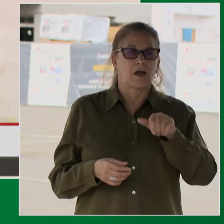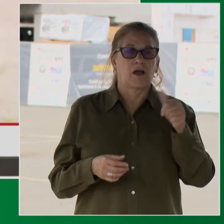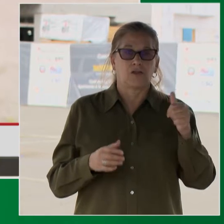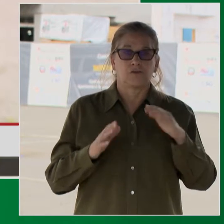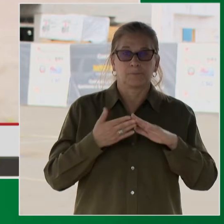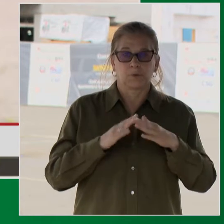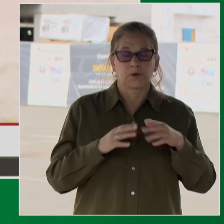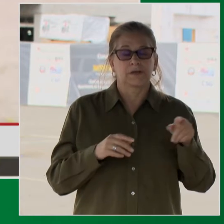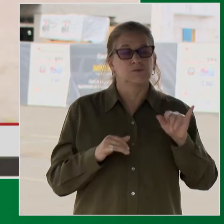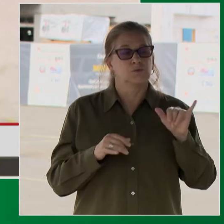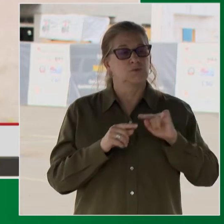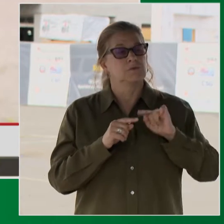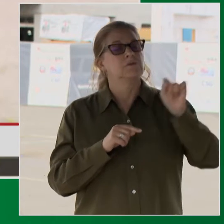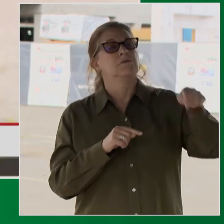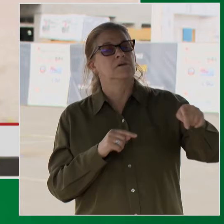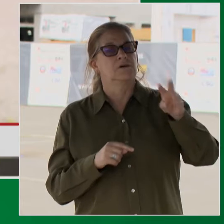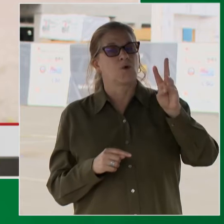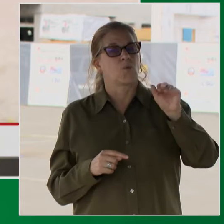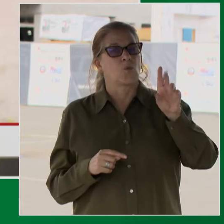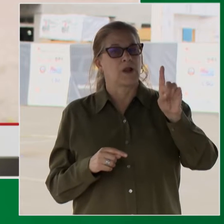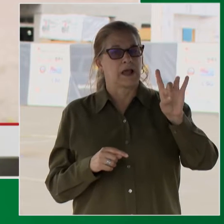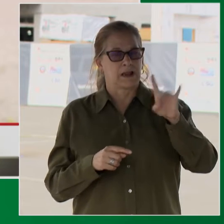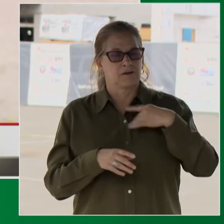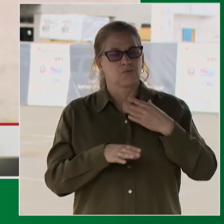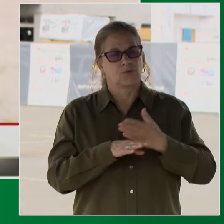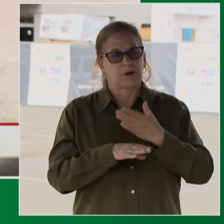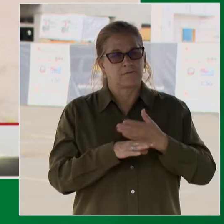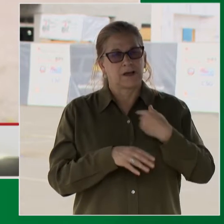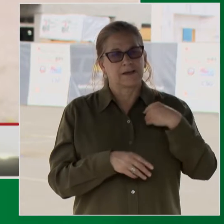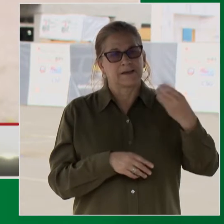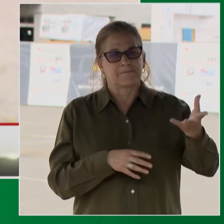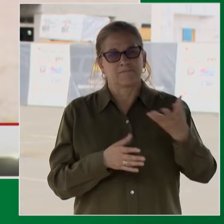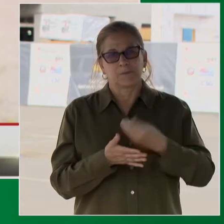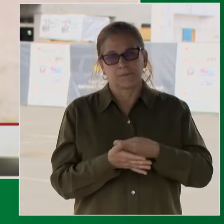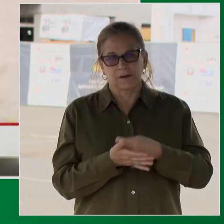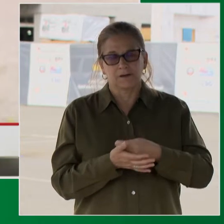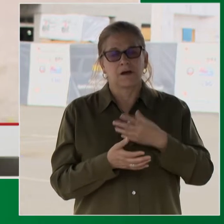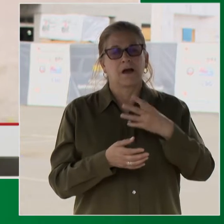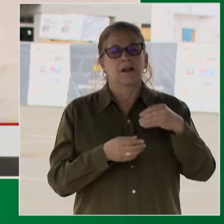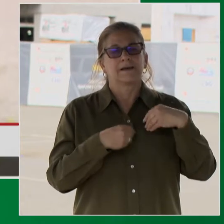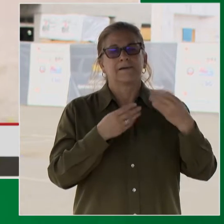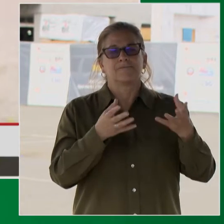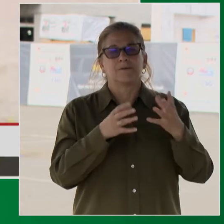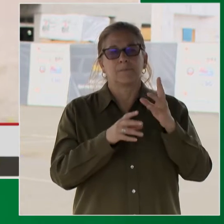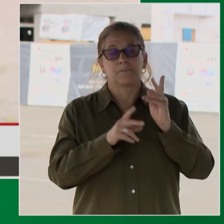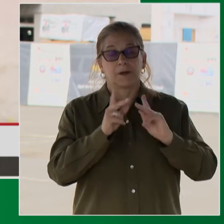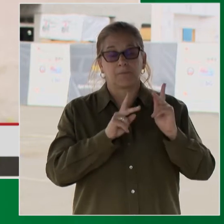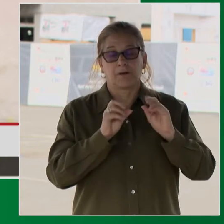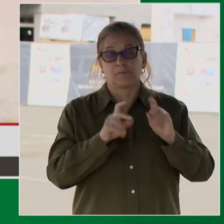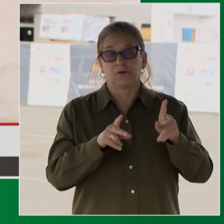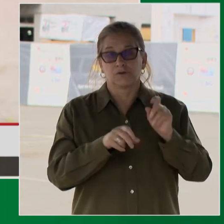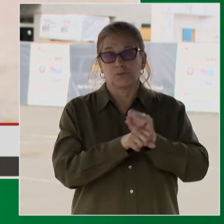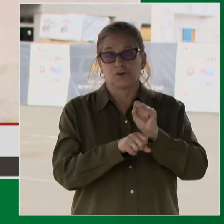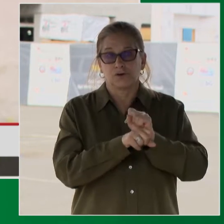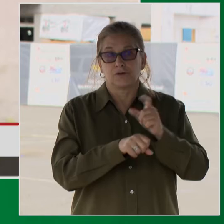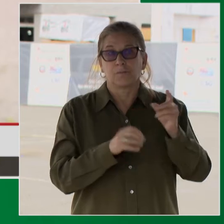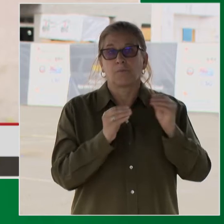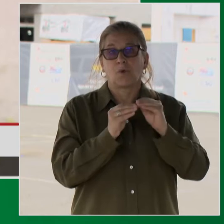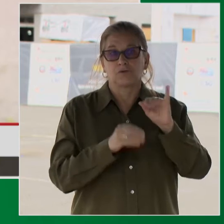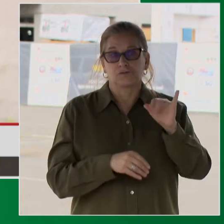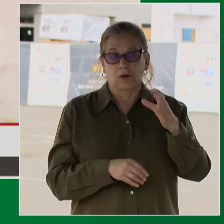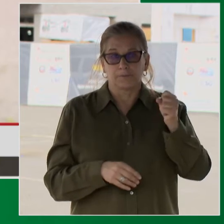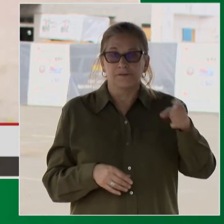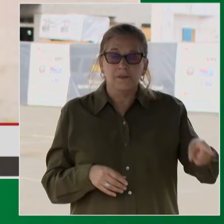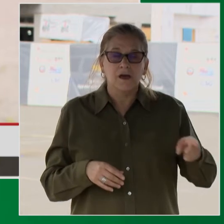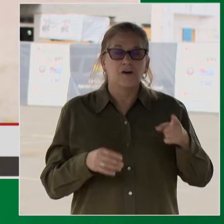jobs, offer retail experiences for residents in those communities as well. So we're really excited about advancing and